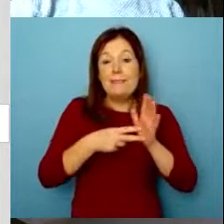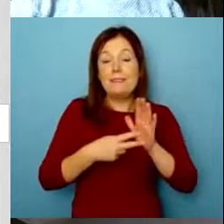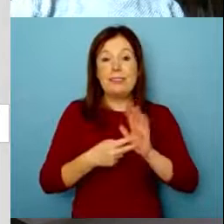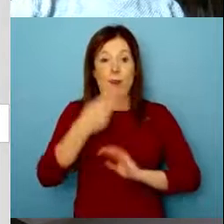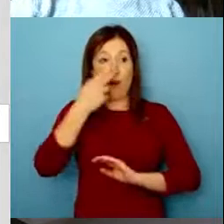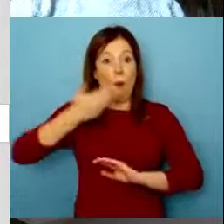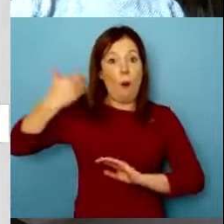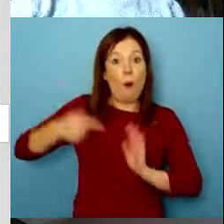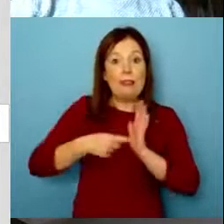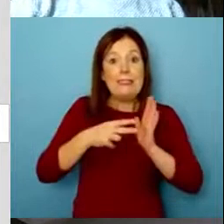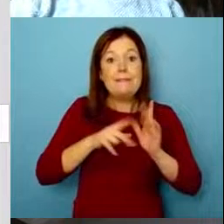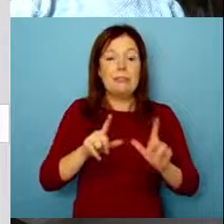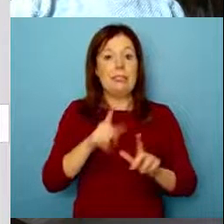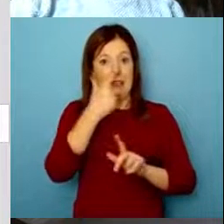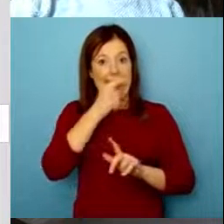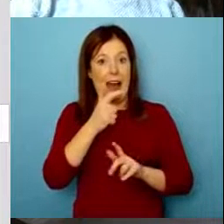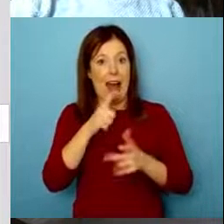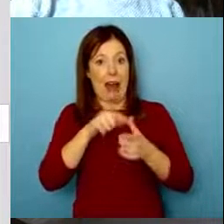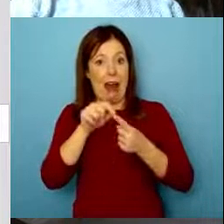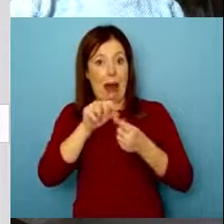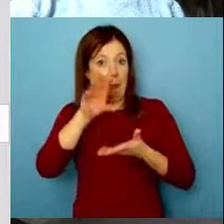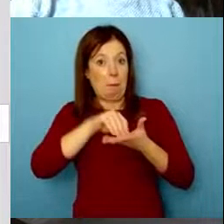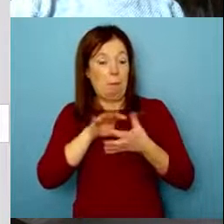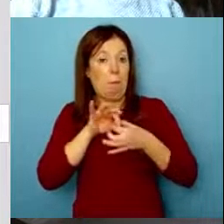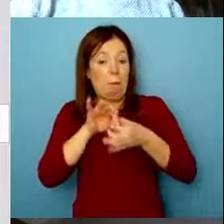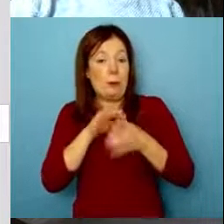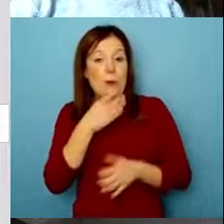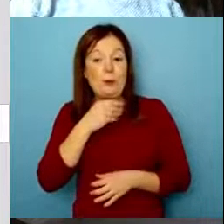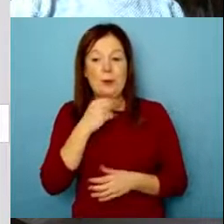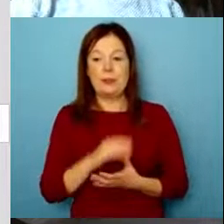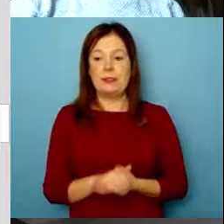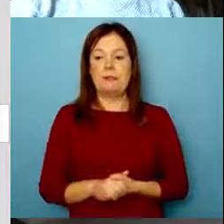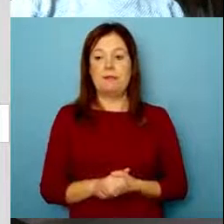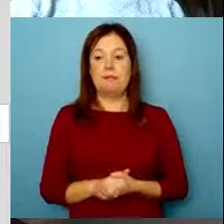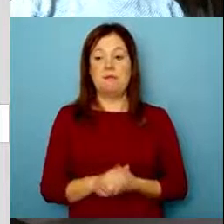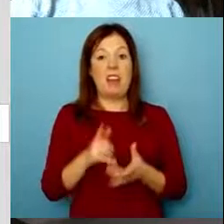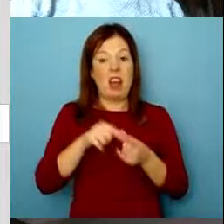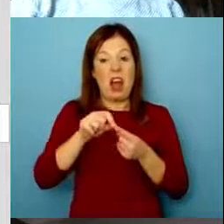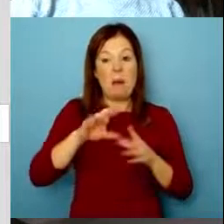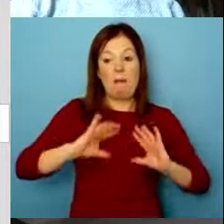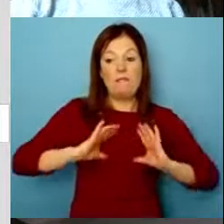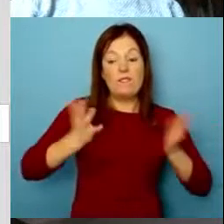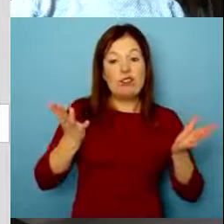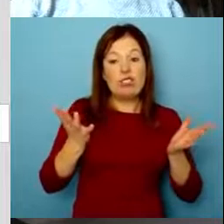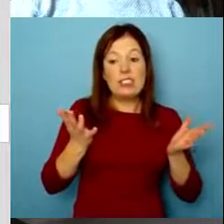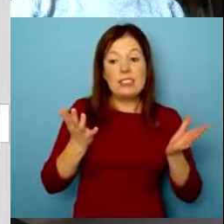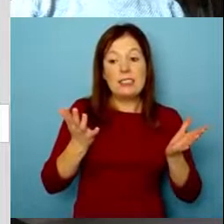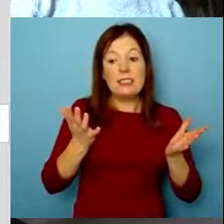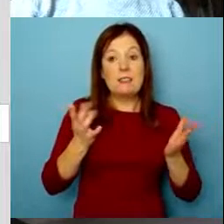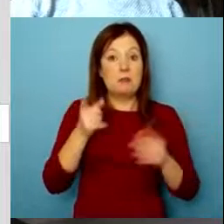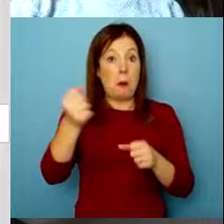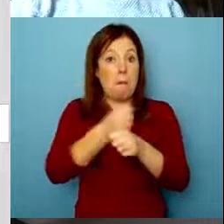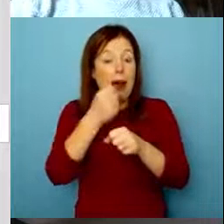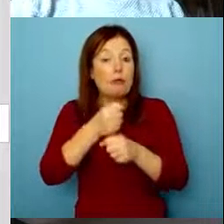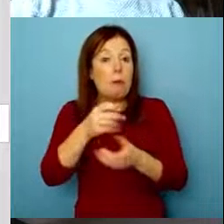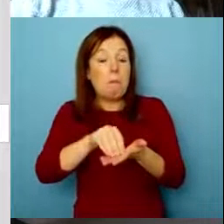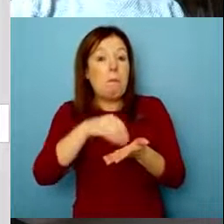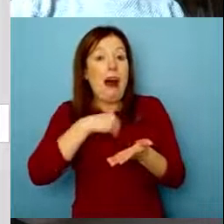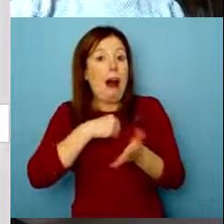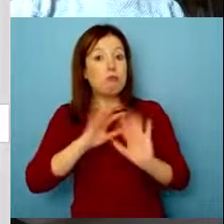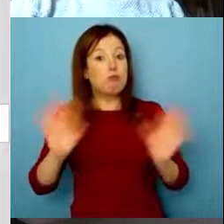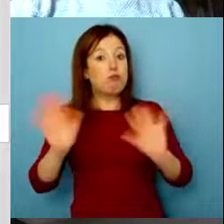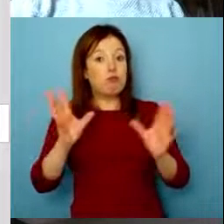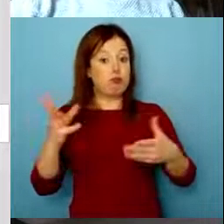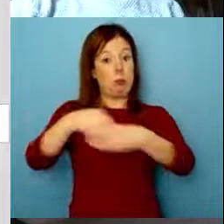reach, and we can roll it out across the existing customer base. It's free. It's also free to manufacturers, so they haven't had to pay for it.